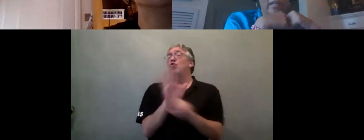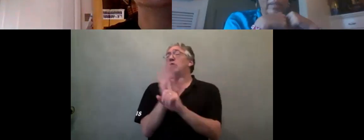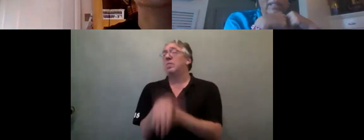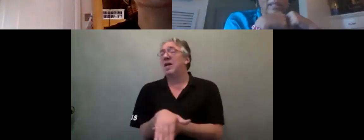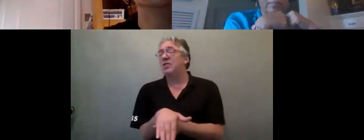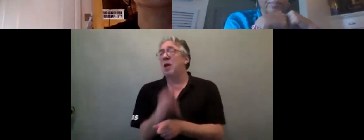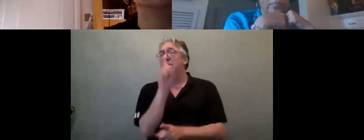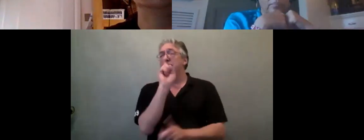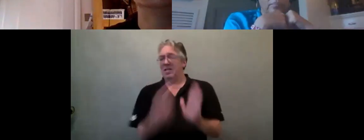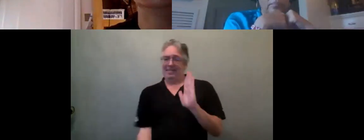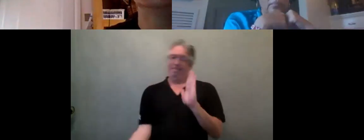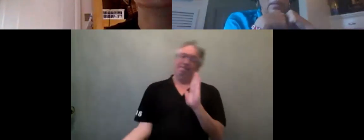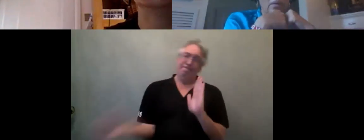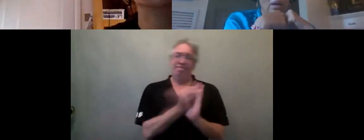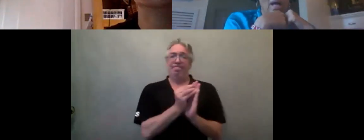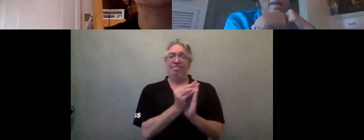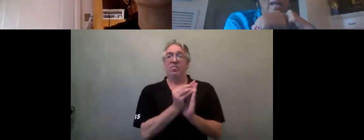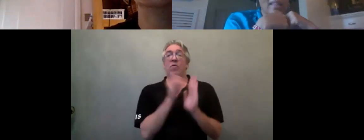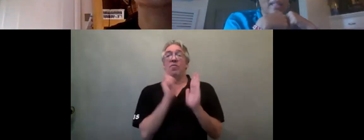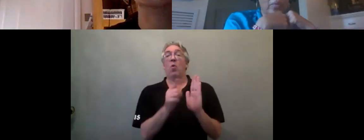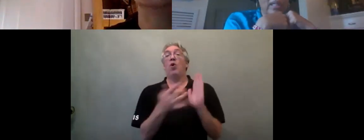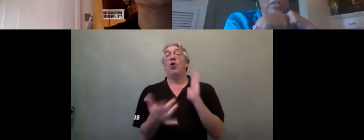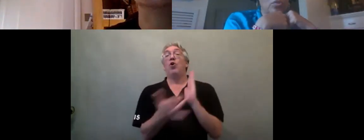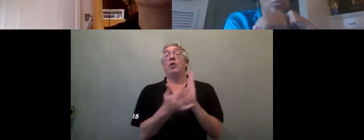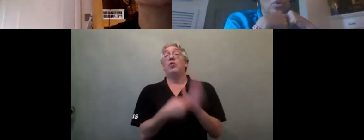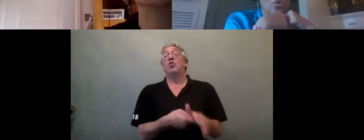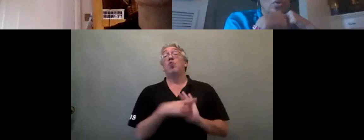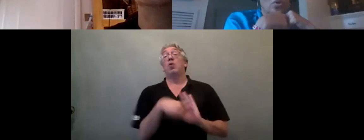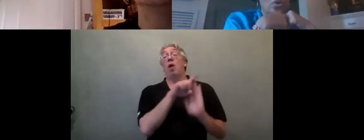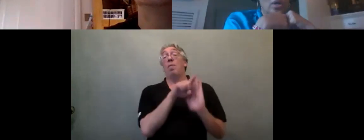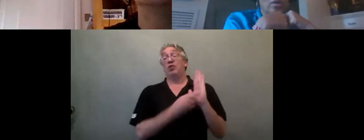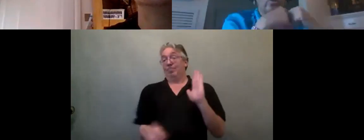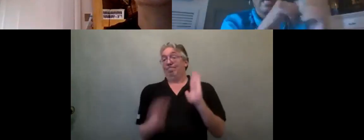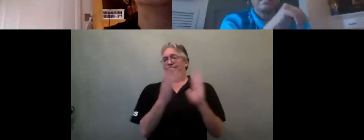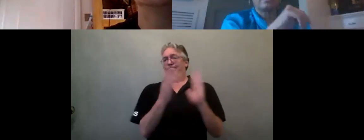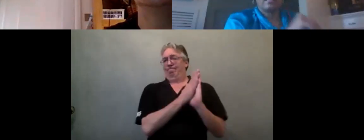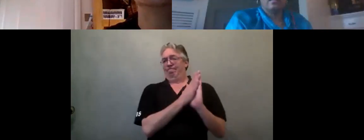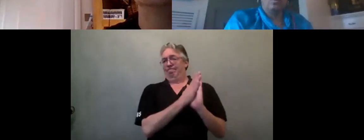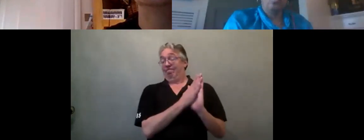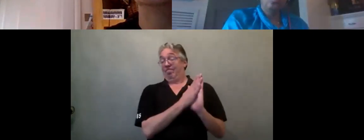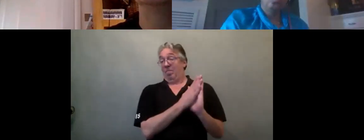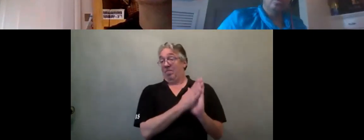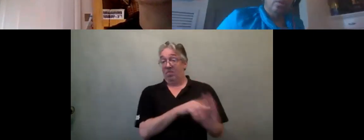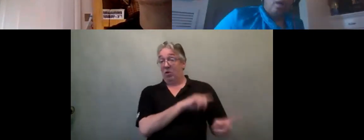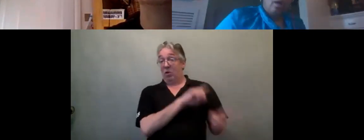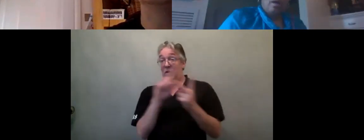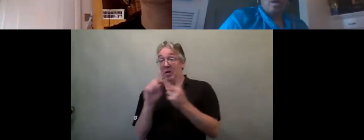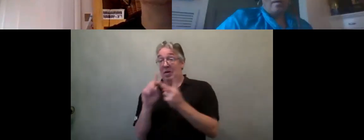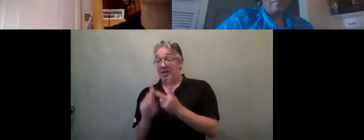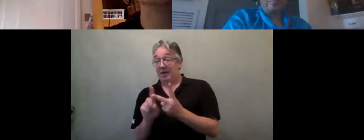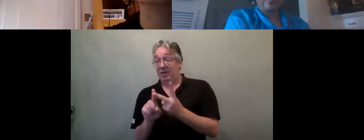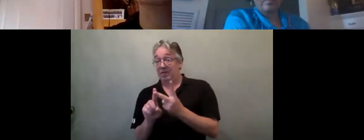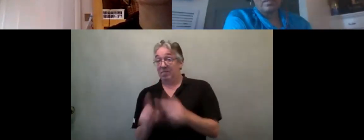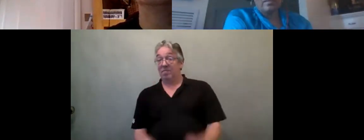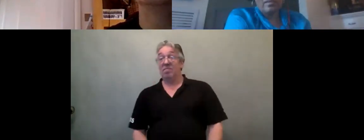technology availability. I then think we need to look at the whole